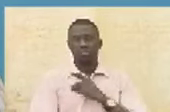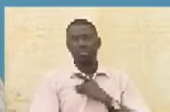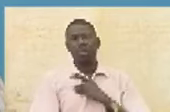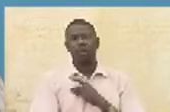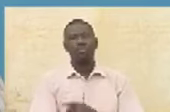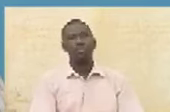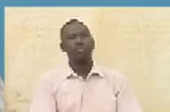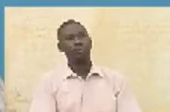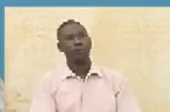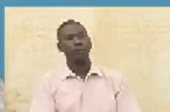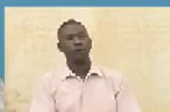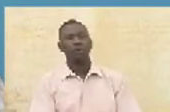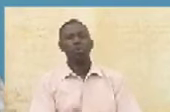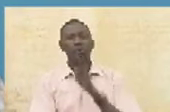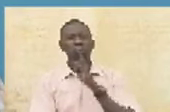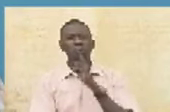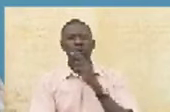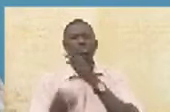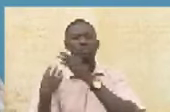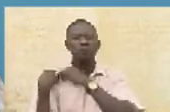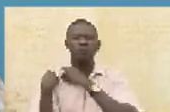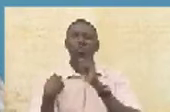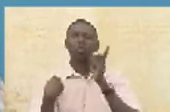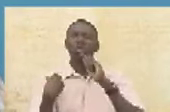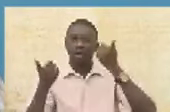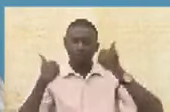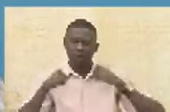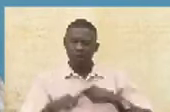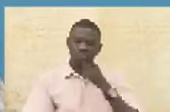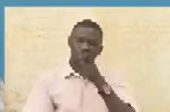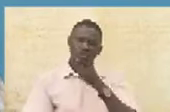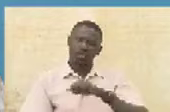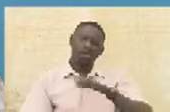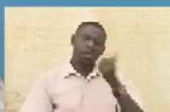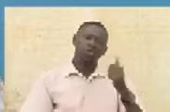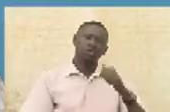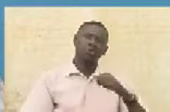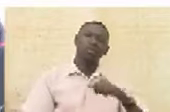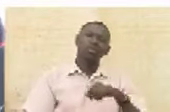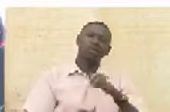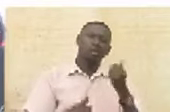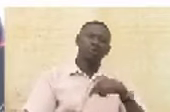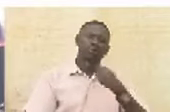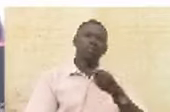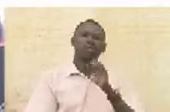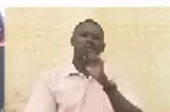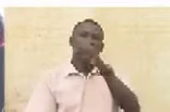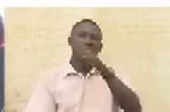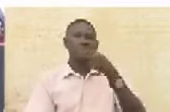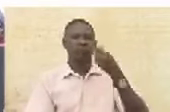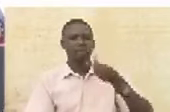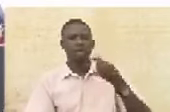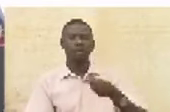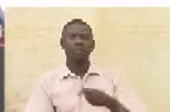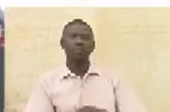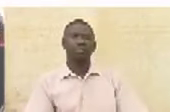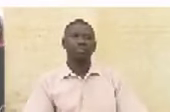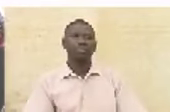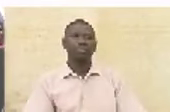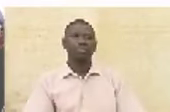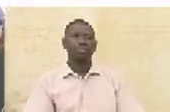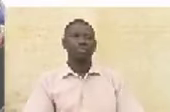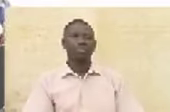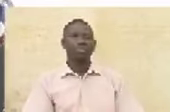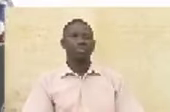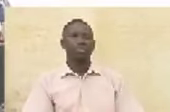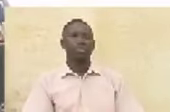Who do you blame for what happened to you and the others from your village? Ite, ila kundiya, jondiya, miroro.